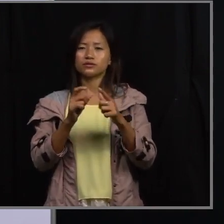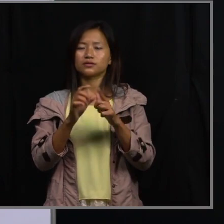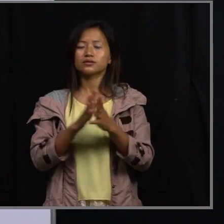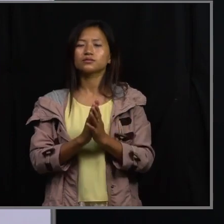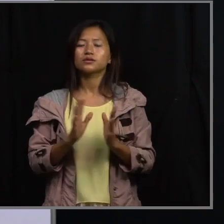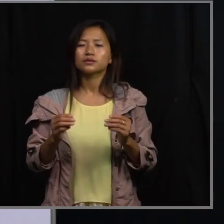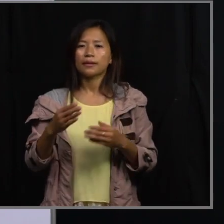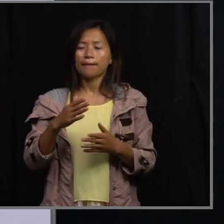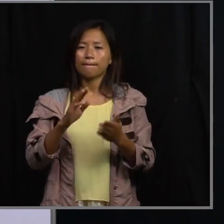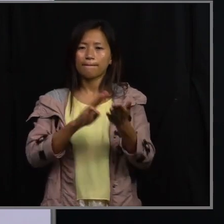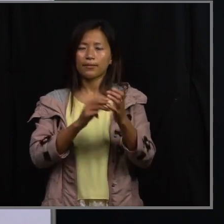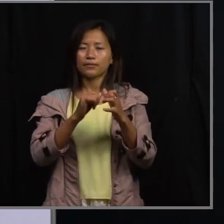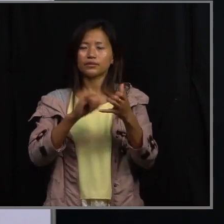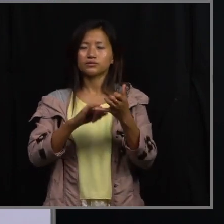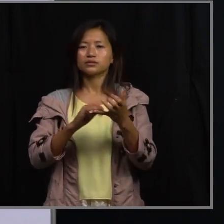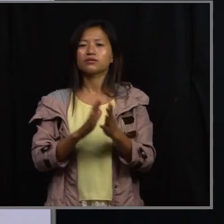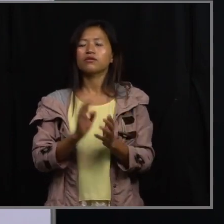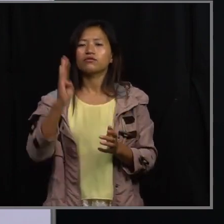but